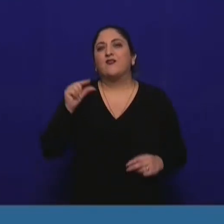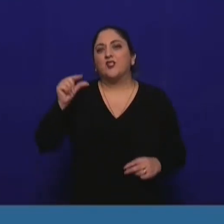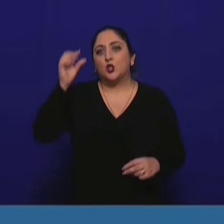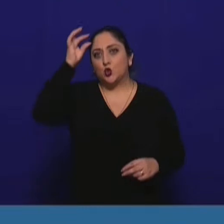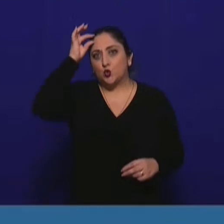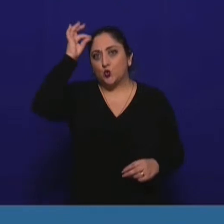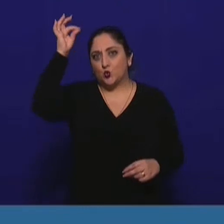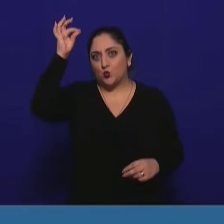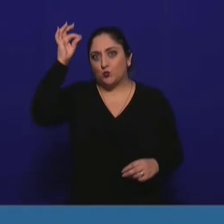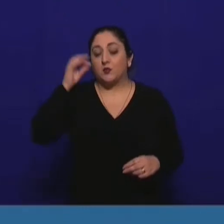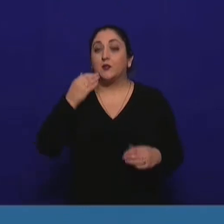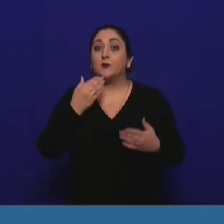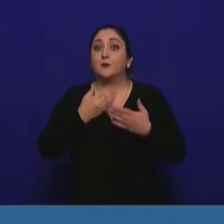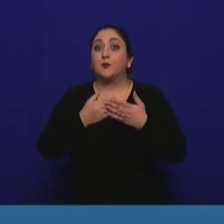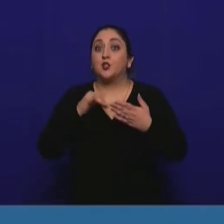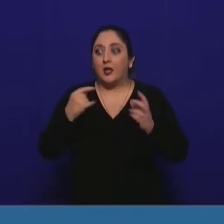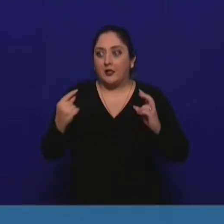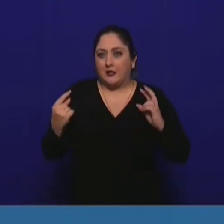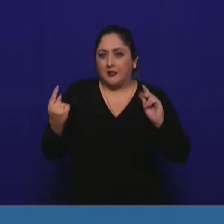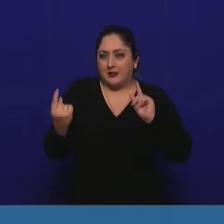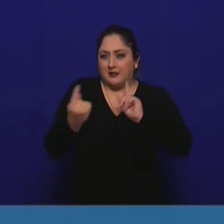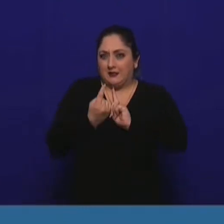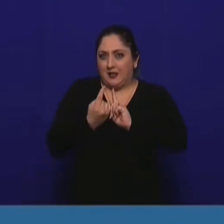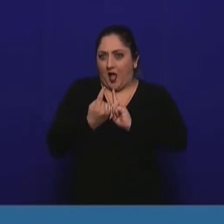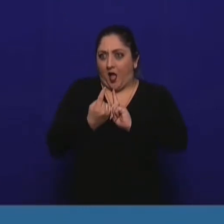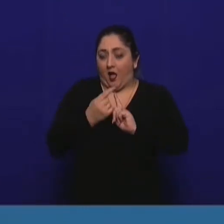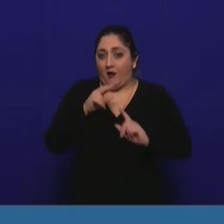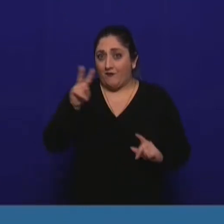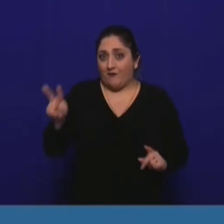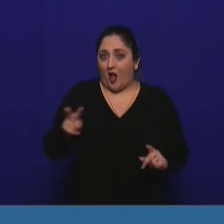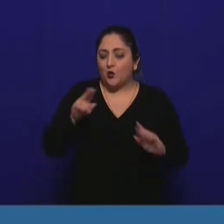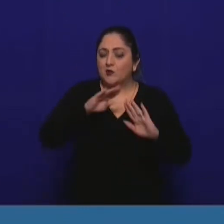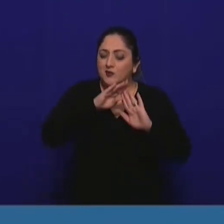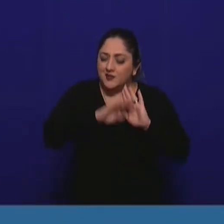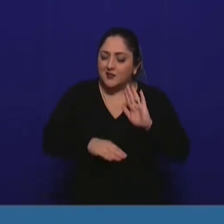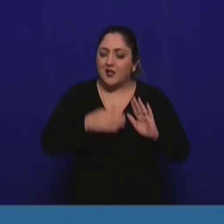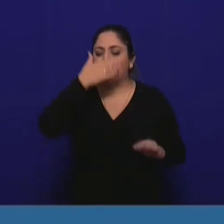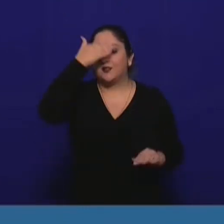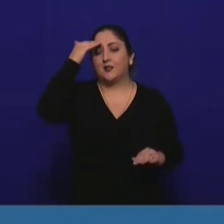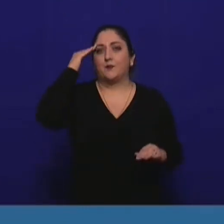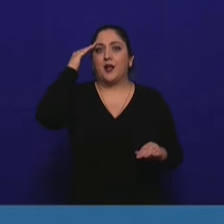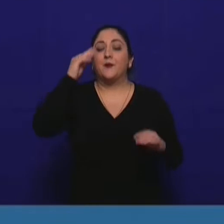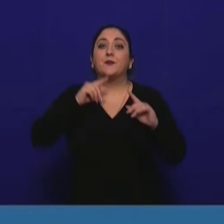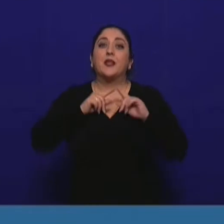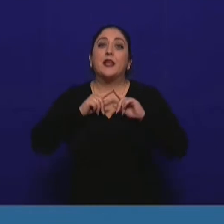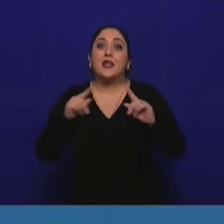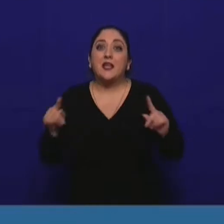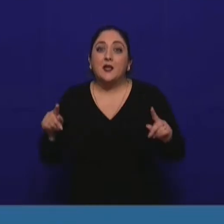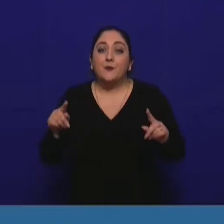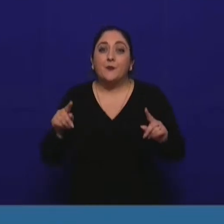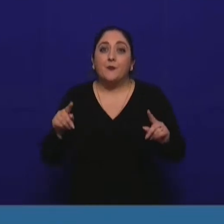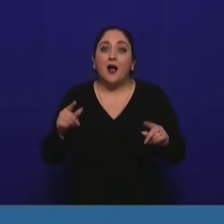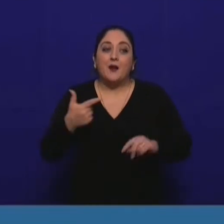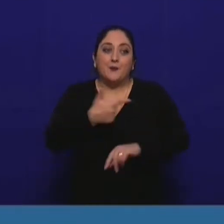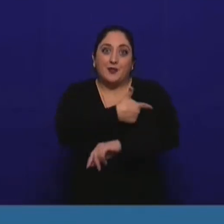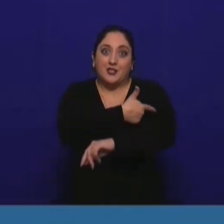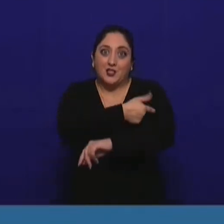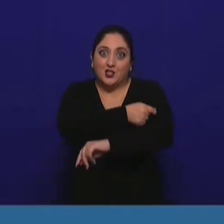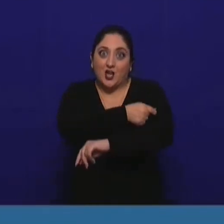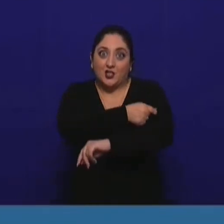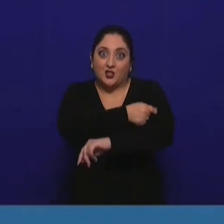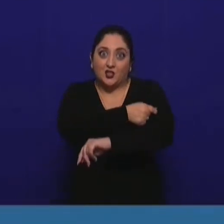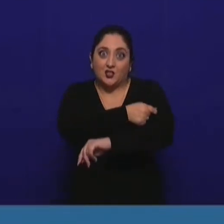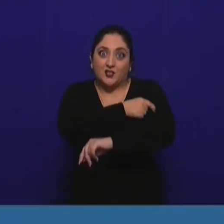jekk dan jiltaqa' mal-virus jista' li jkollu inqas ċans li jimrat, però milli nafu sa issa hija li permezz tal-vaccine dik